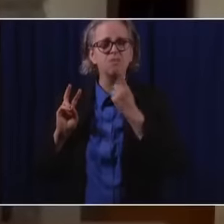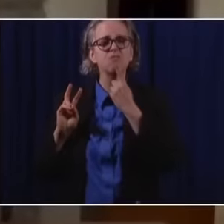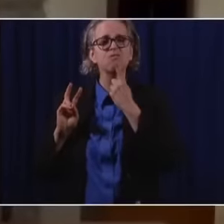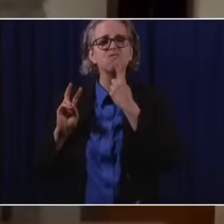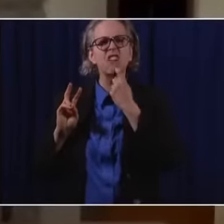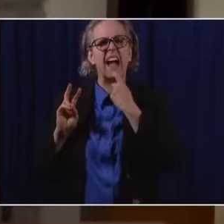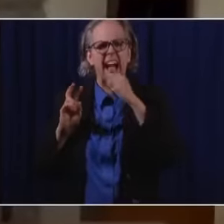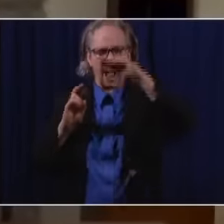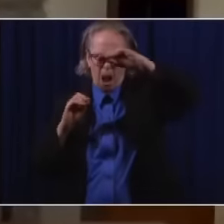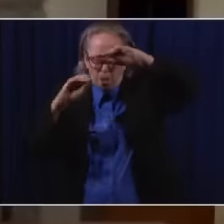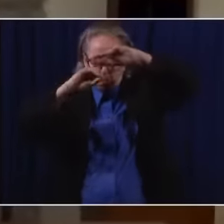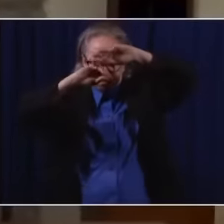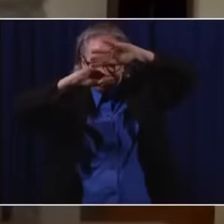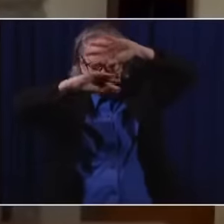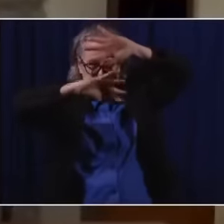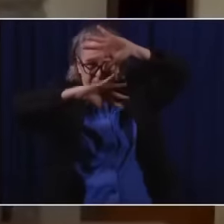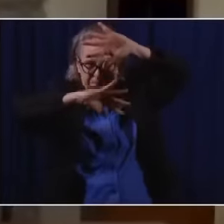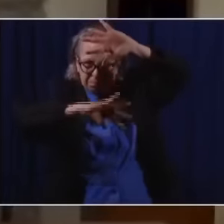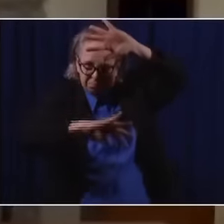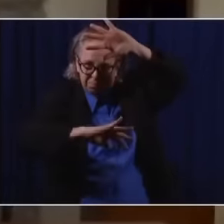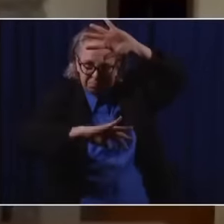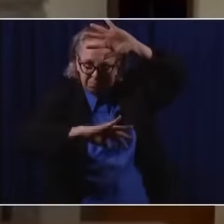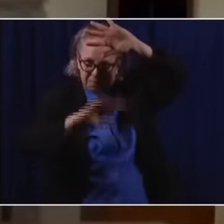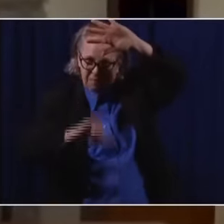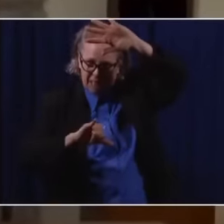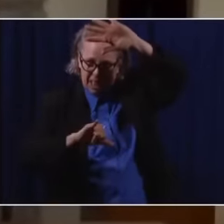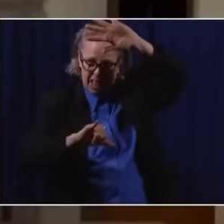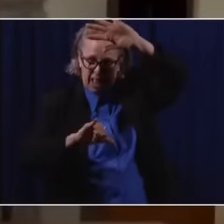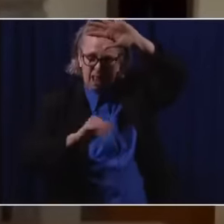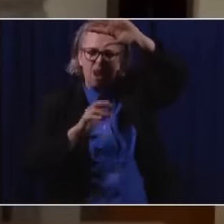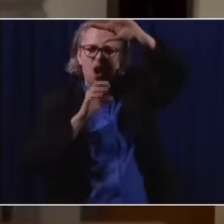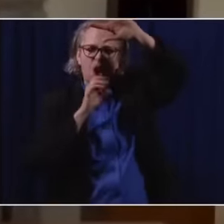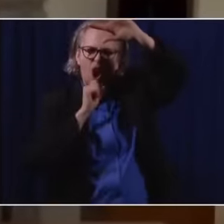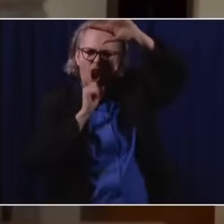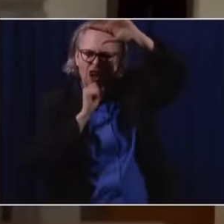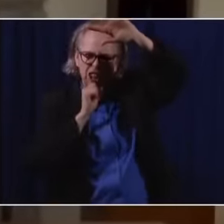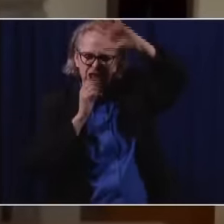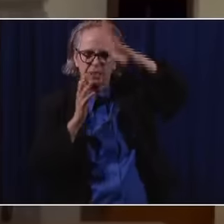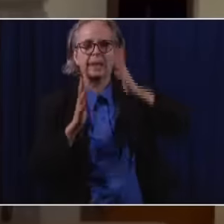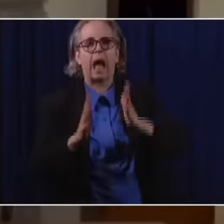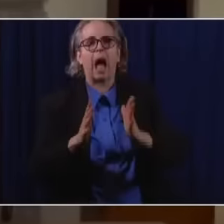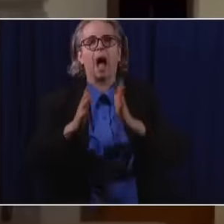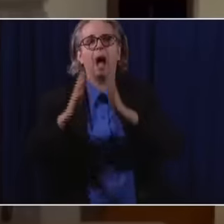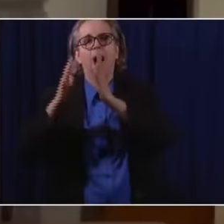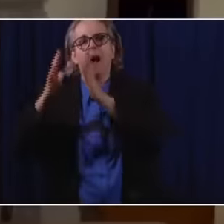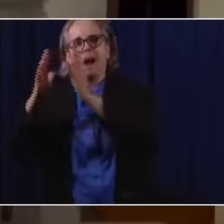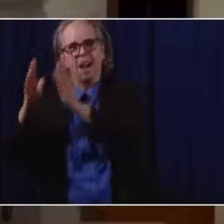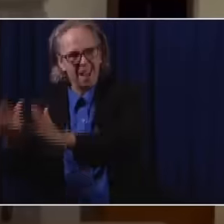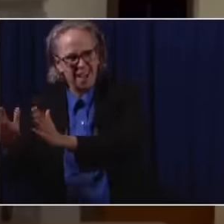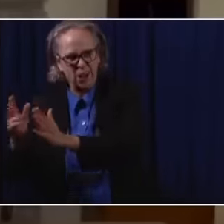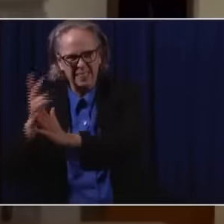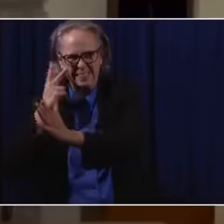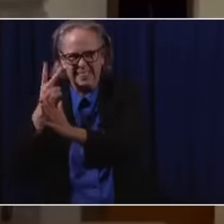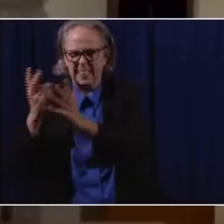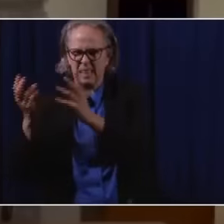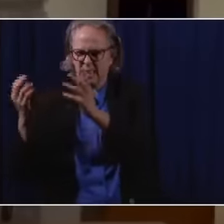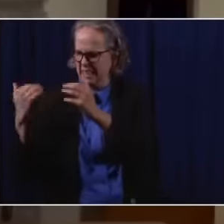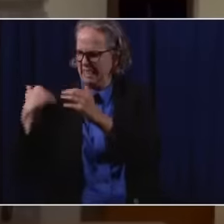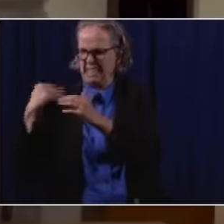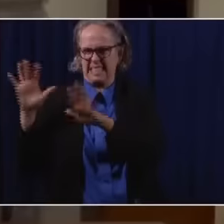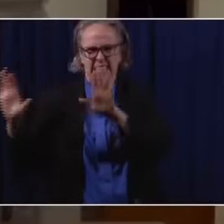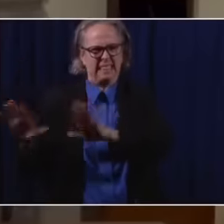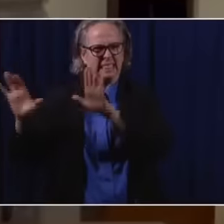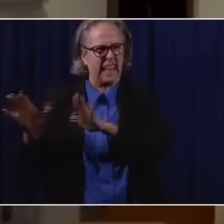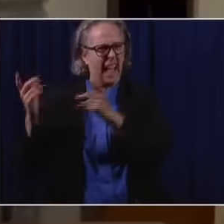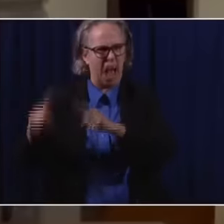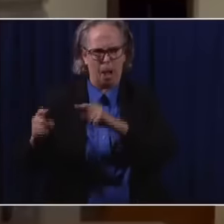orange level, and then trends continue into this past Sunday. While we do know that there's some spread from neighboring